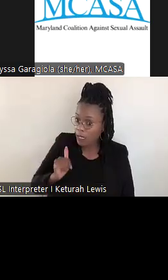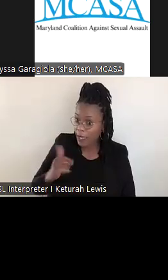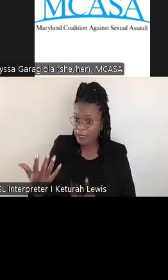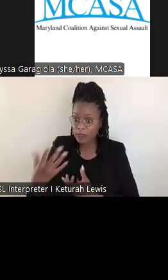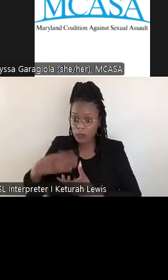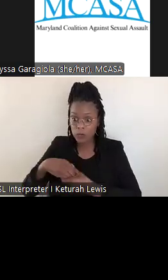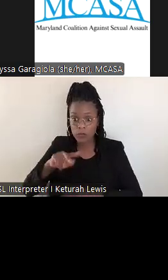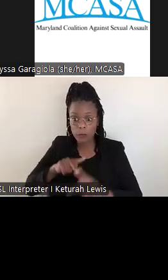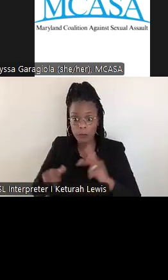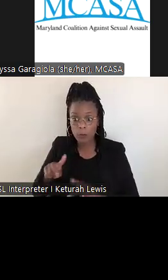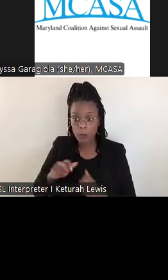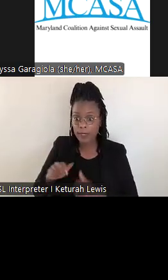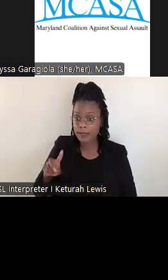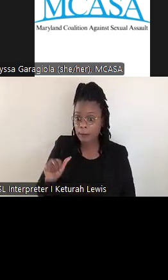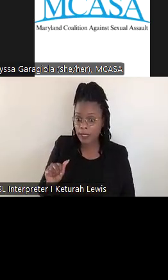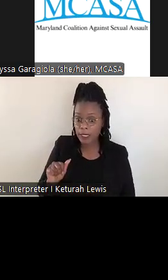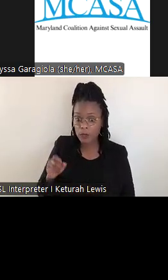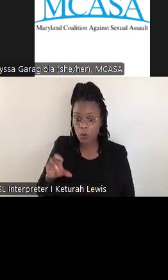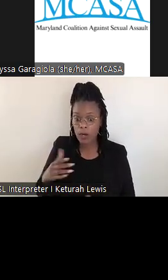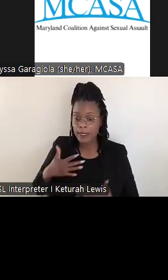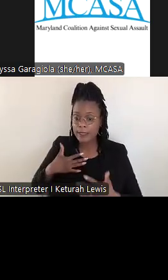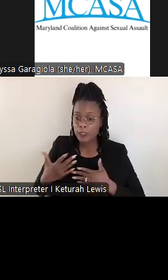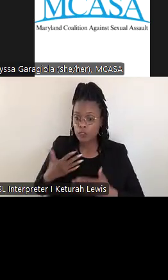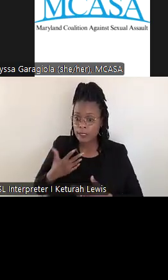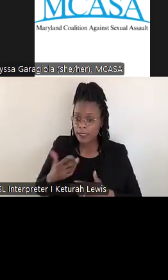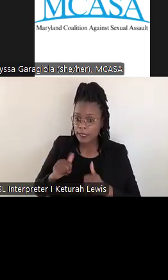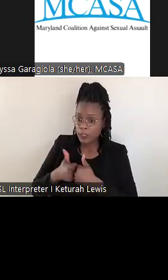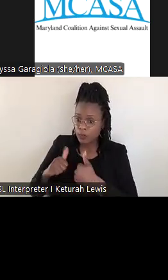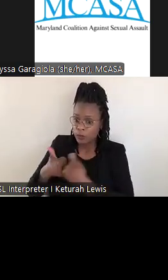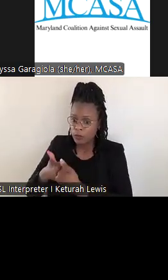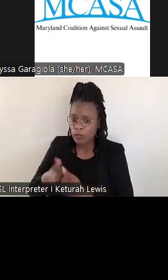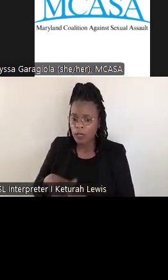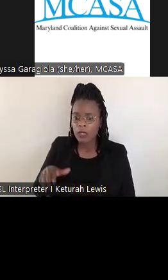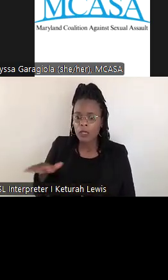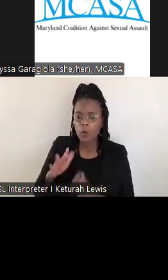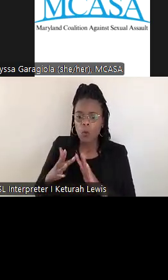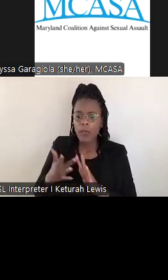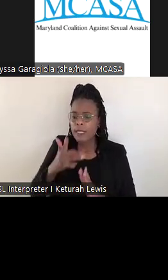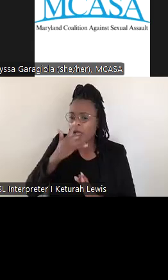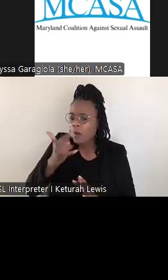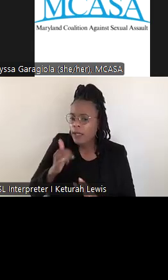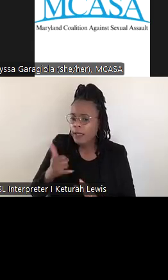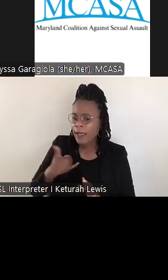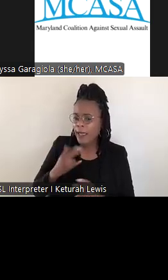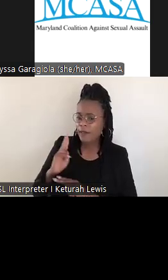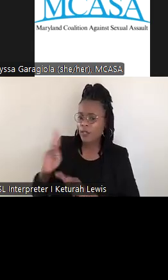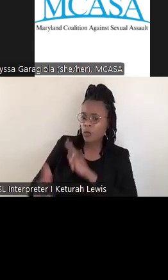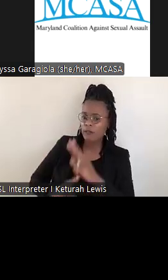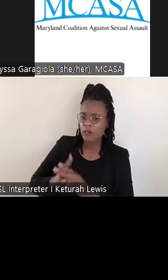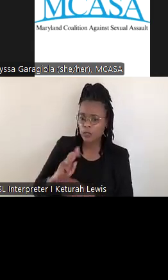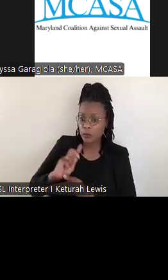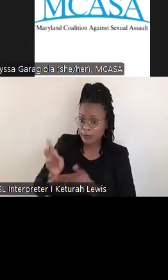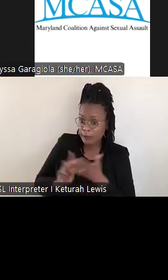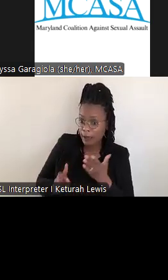or sensory issues? What's your website look like? Does it have a universal design? What's the color contrast? Can it be read by a